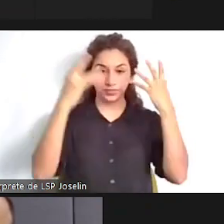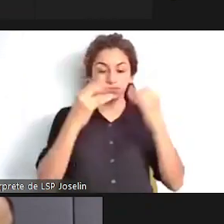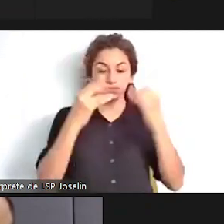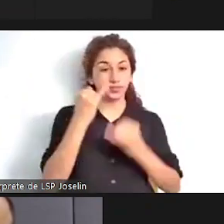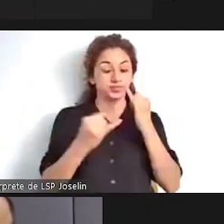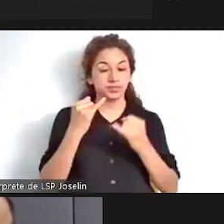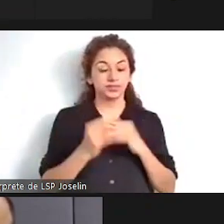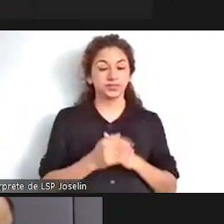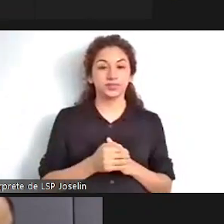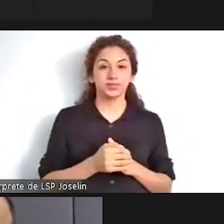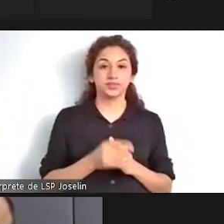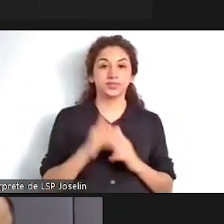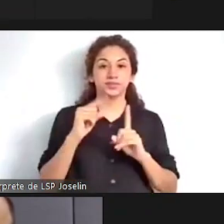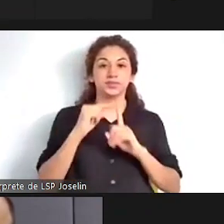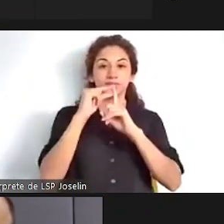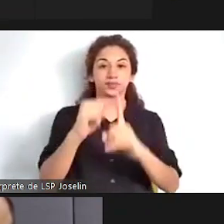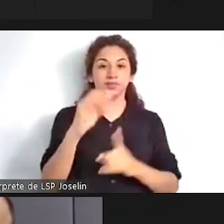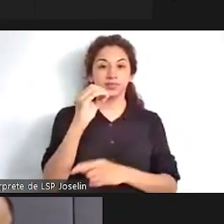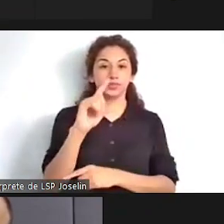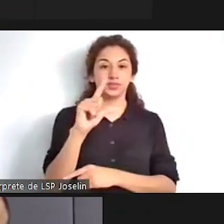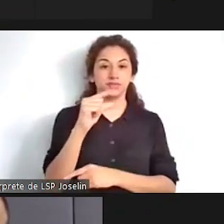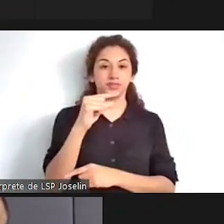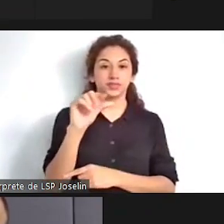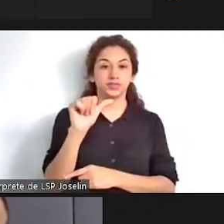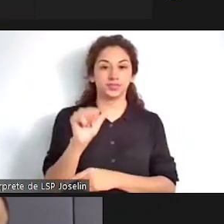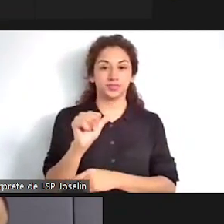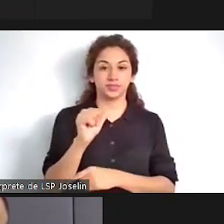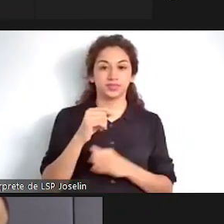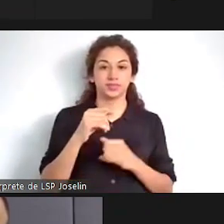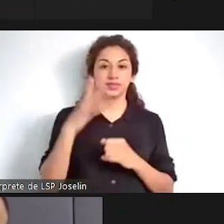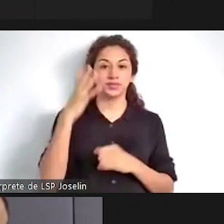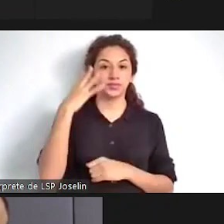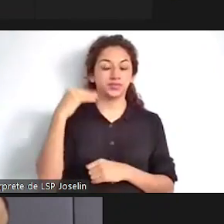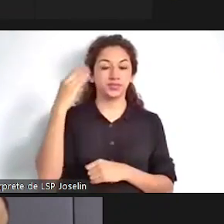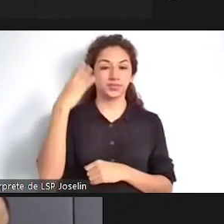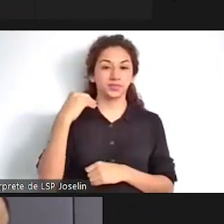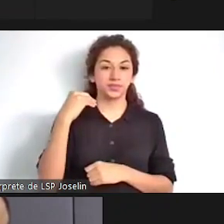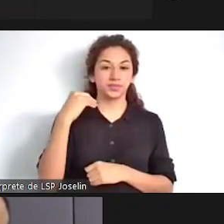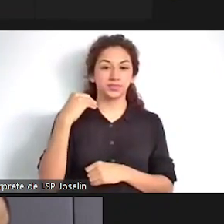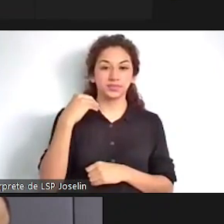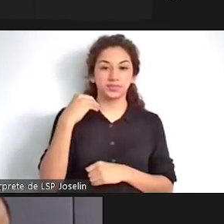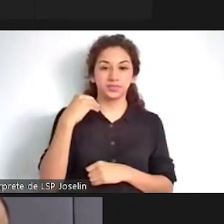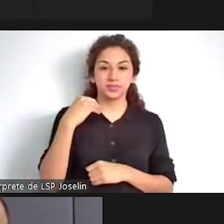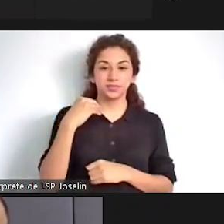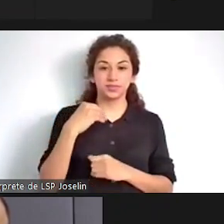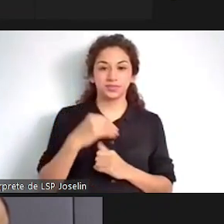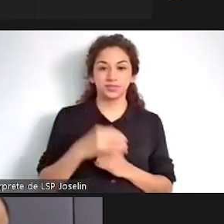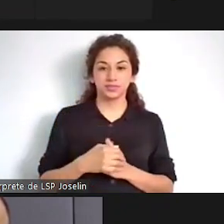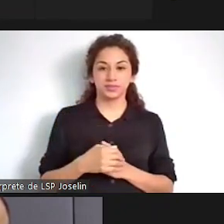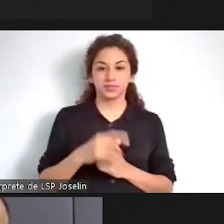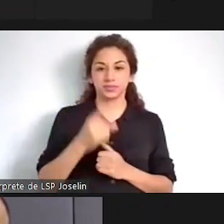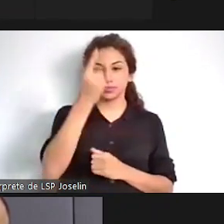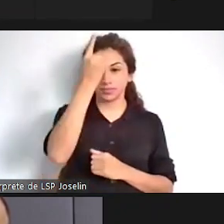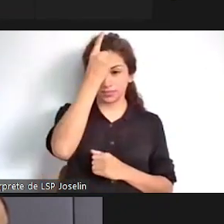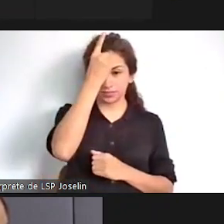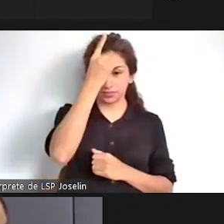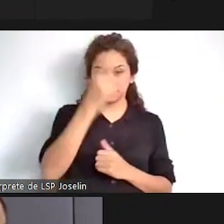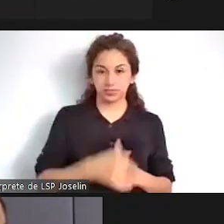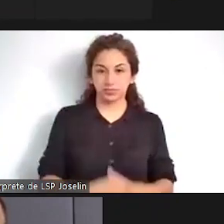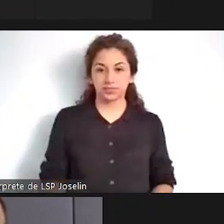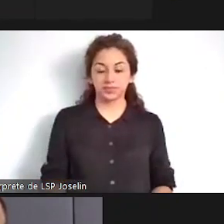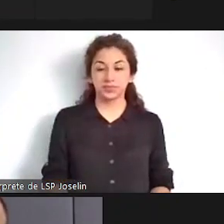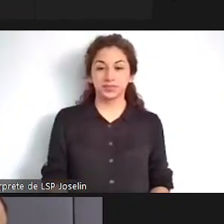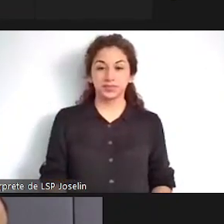thank you very much for these ideas and that we give the uh floor to ogre